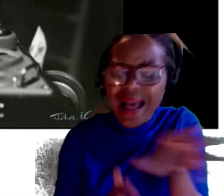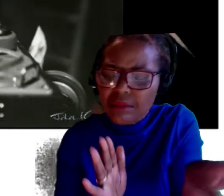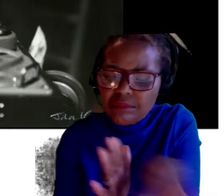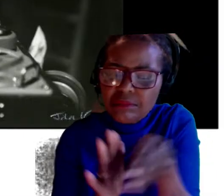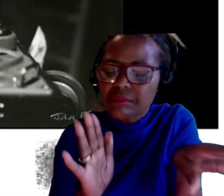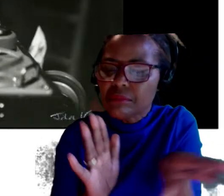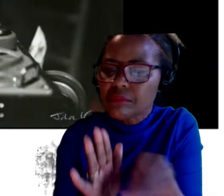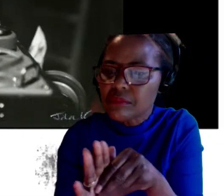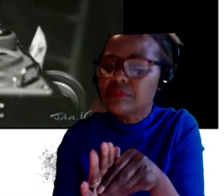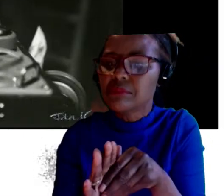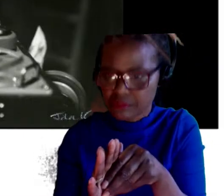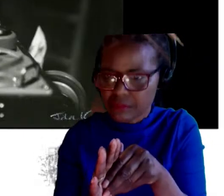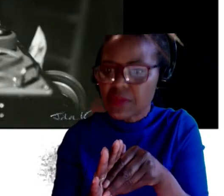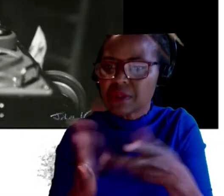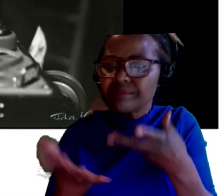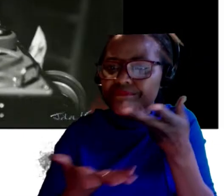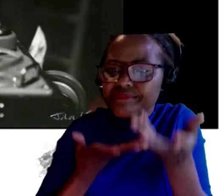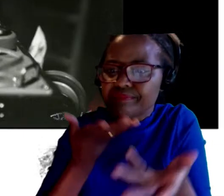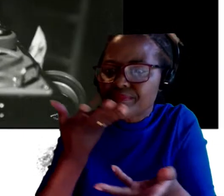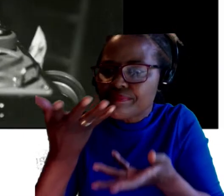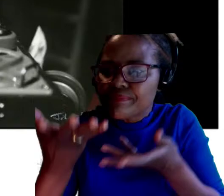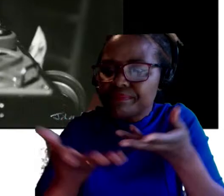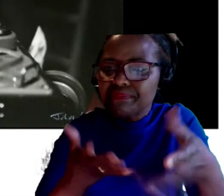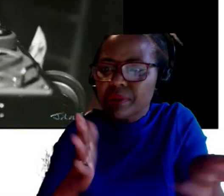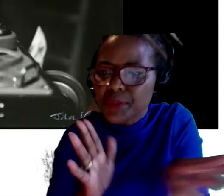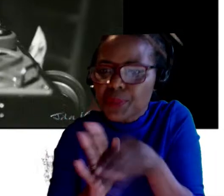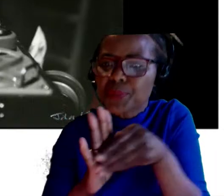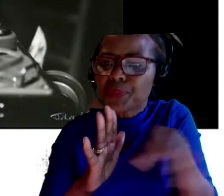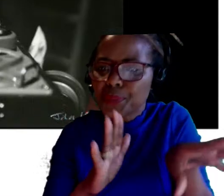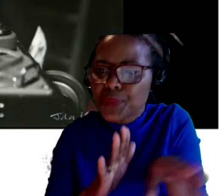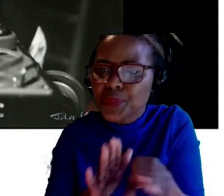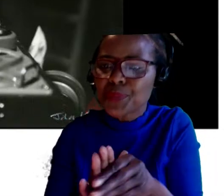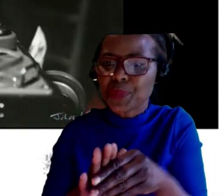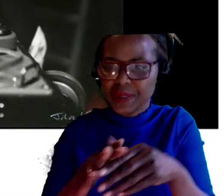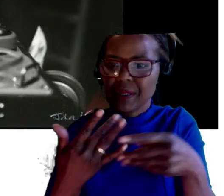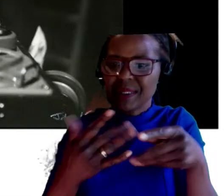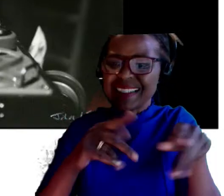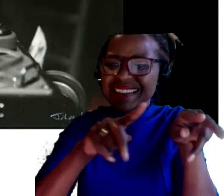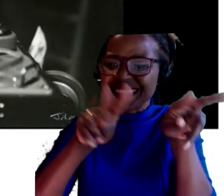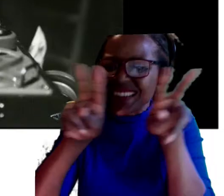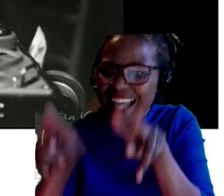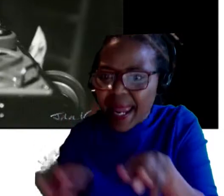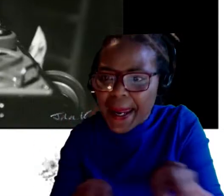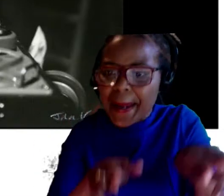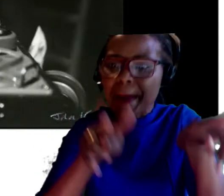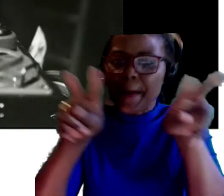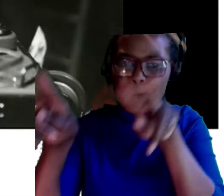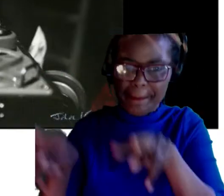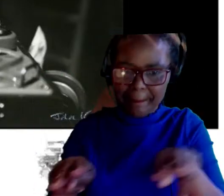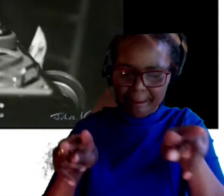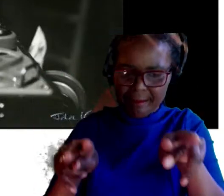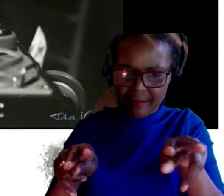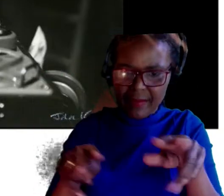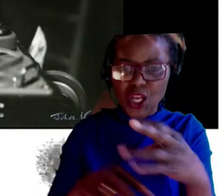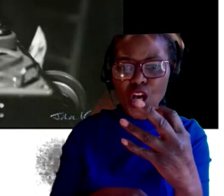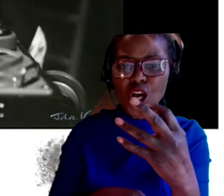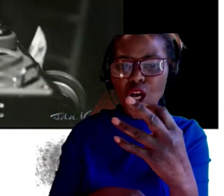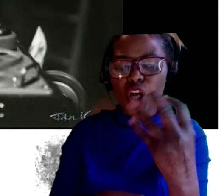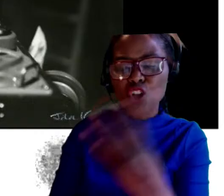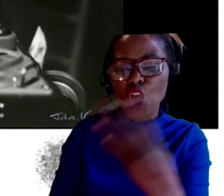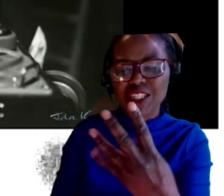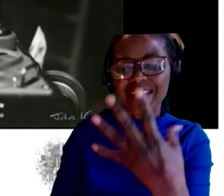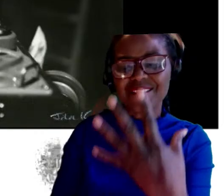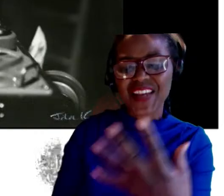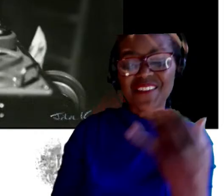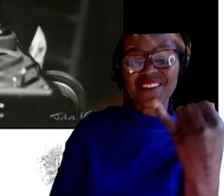after spool of magnetic tape. And 1958 is only a decade or so after such technology is generally available,